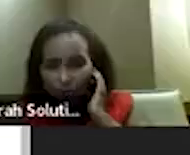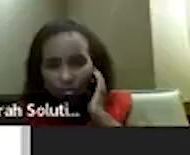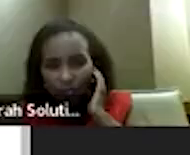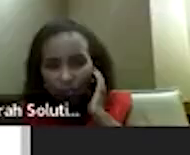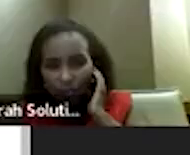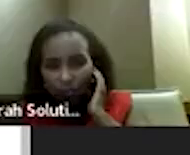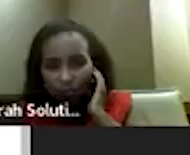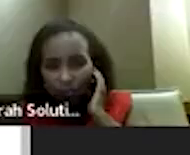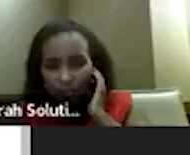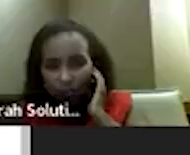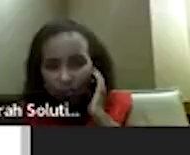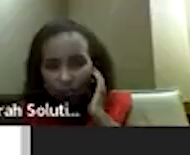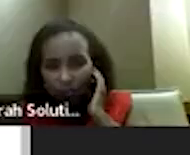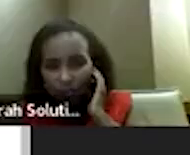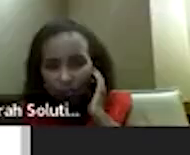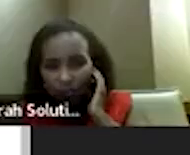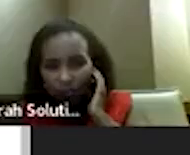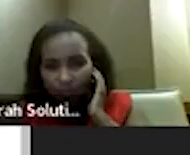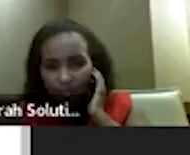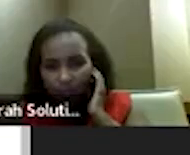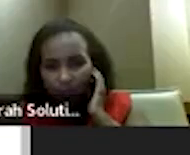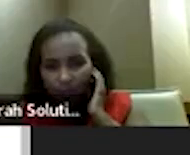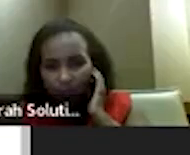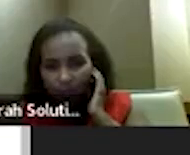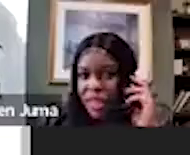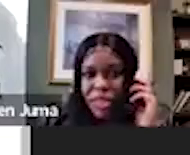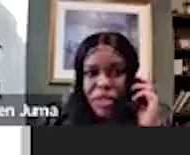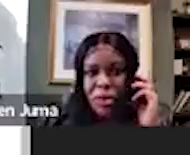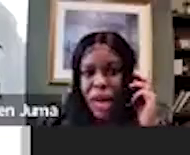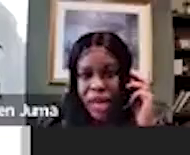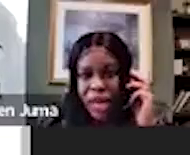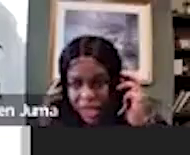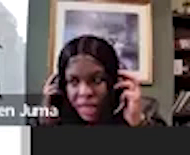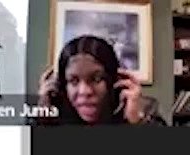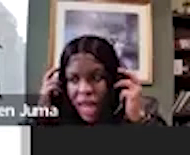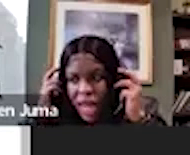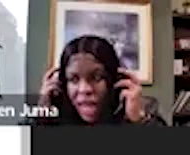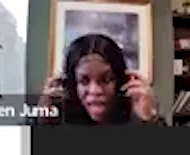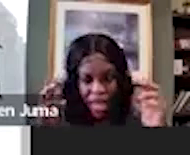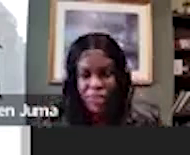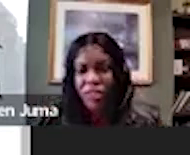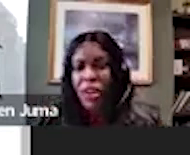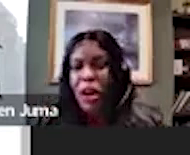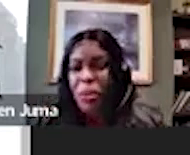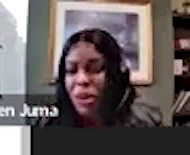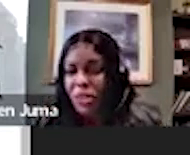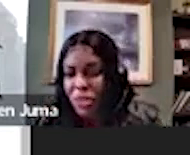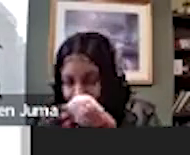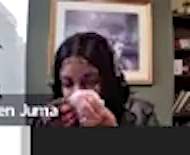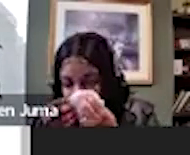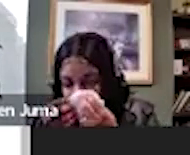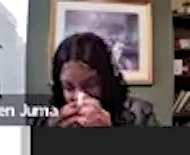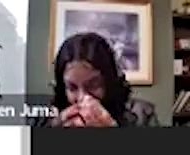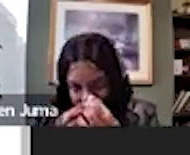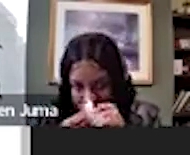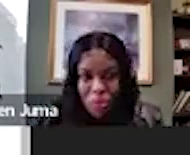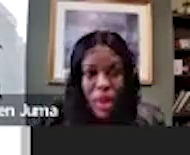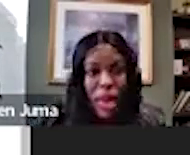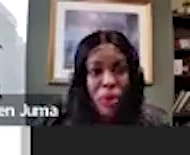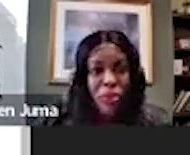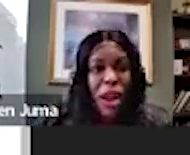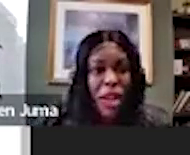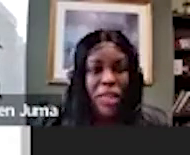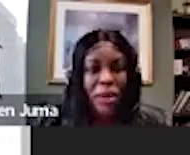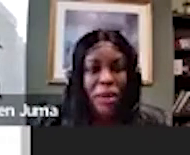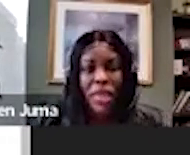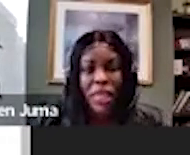It's on and off. On and off? Yeah. Ah, too bad. It's a song about a story about how this